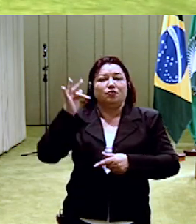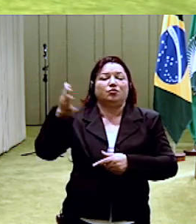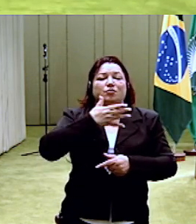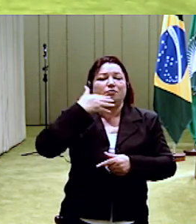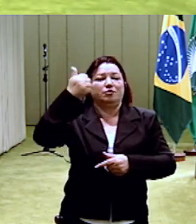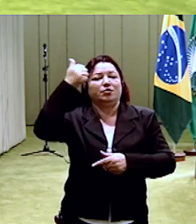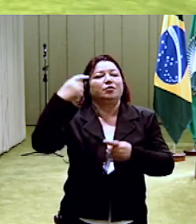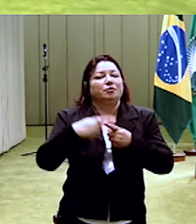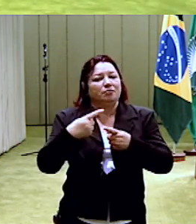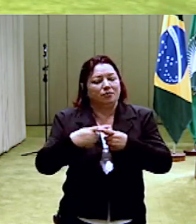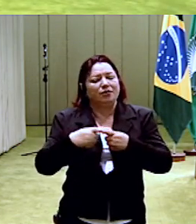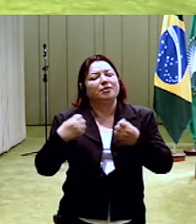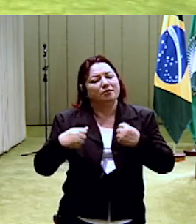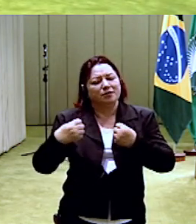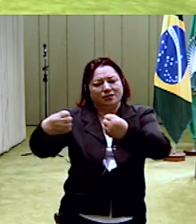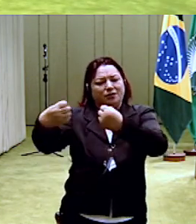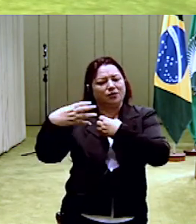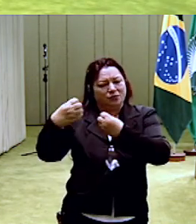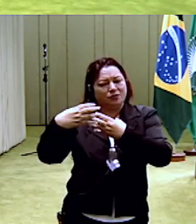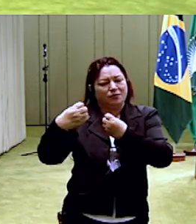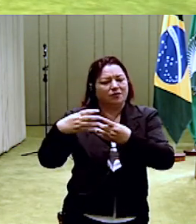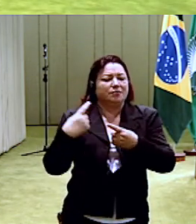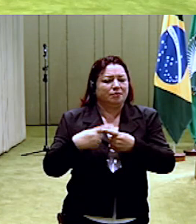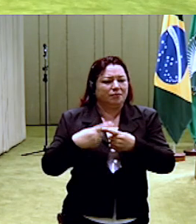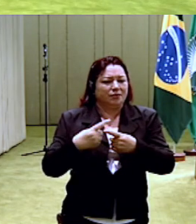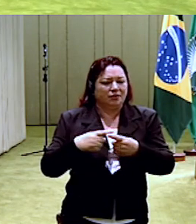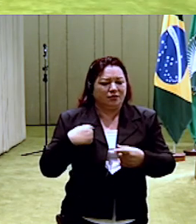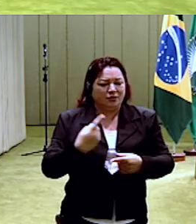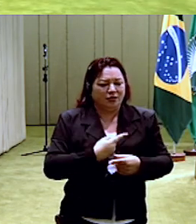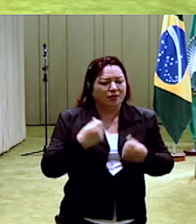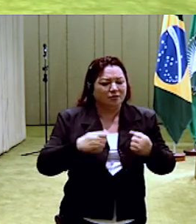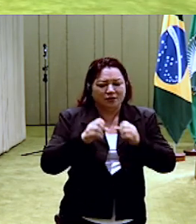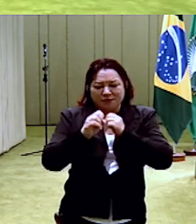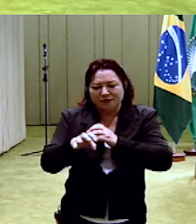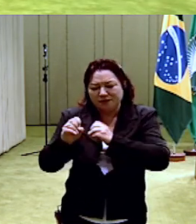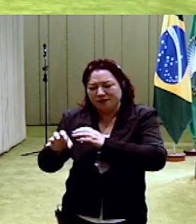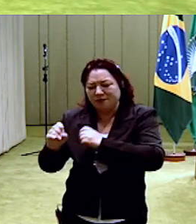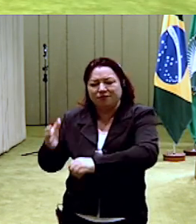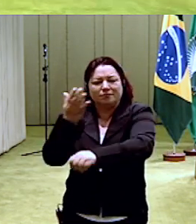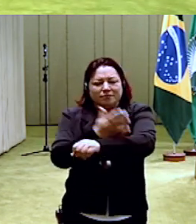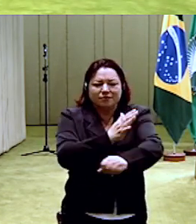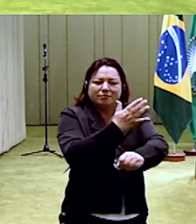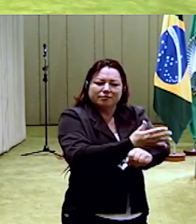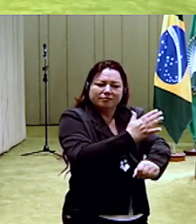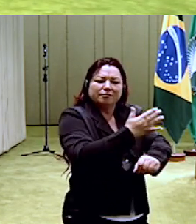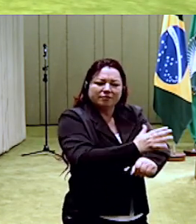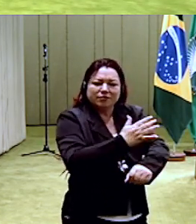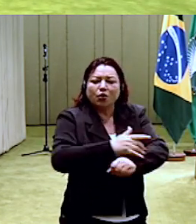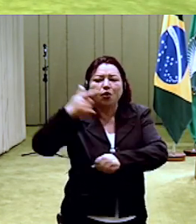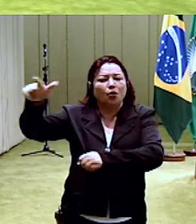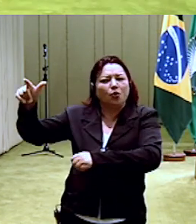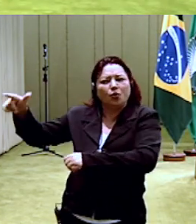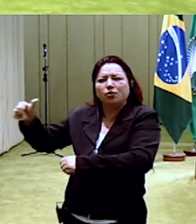the education, what happened? So we are going to support women to go into training for entrepreneurship, training to